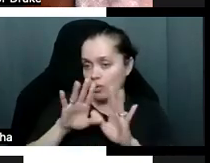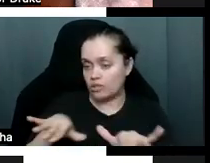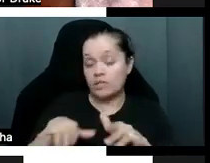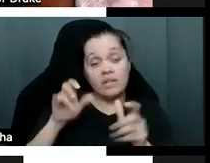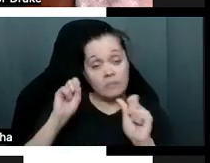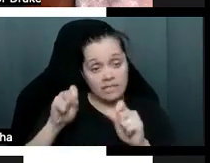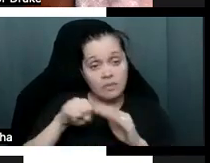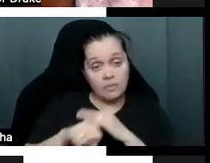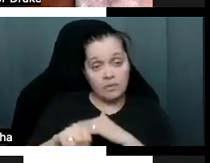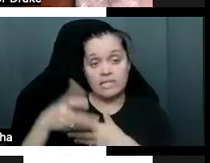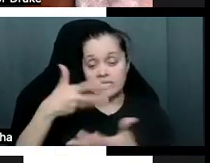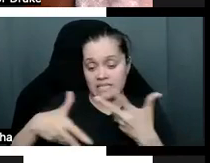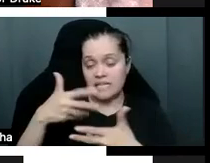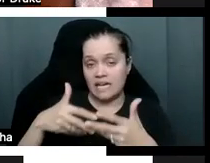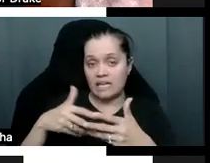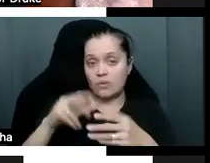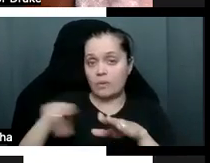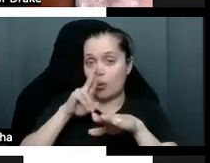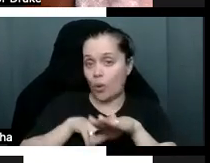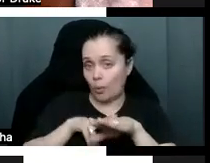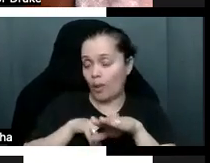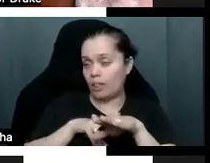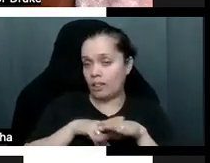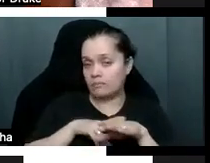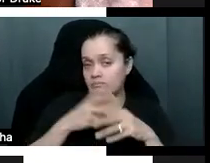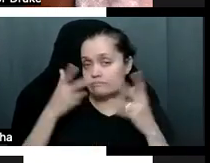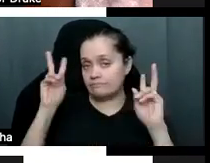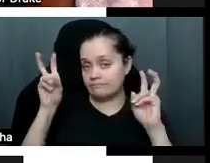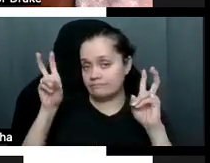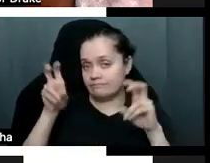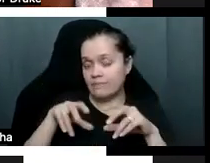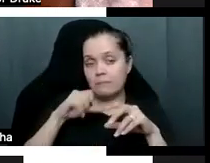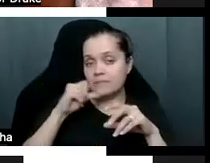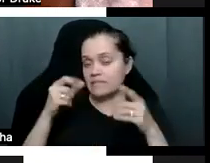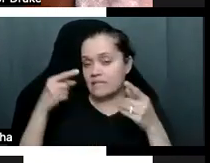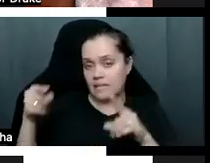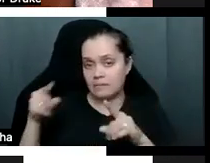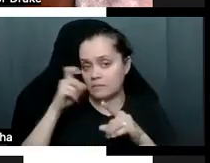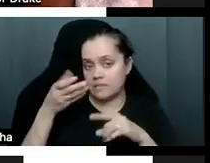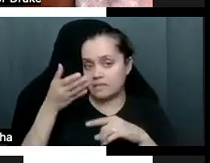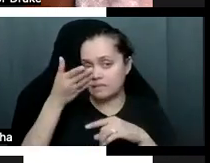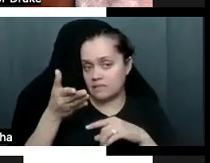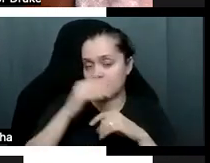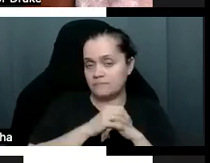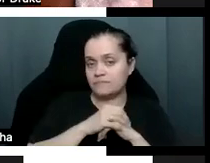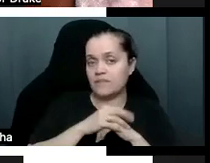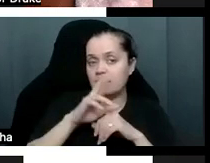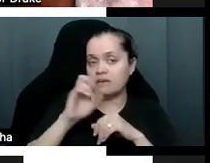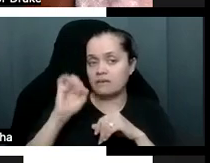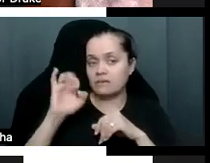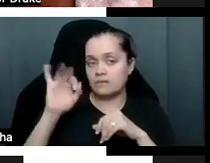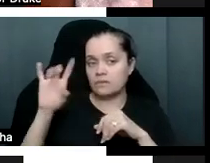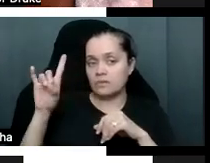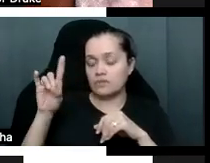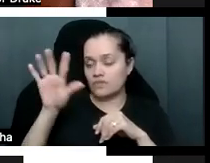happened had society just been normal, but did not happen. And Roosevelt estimates that